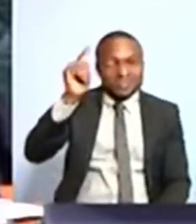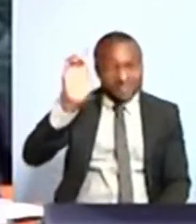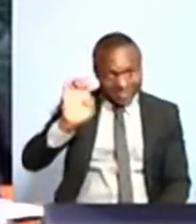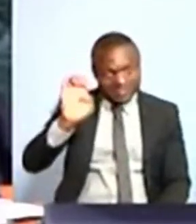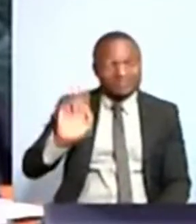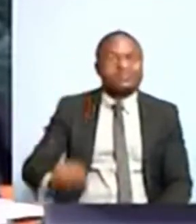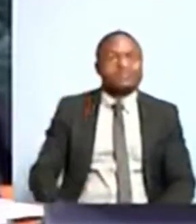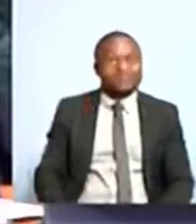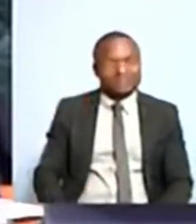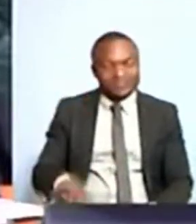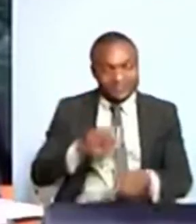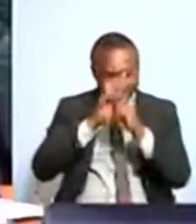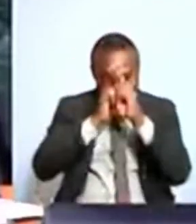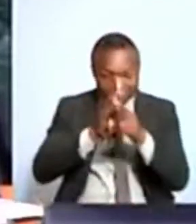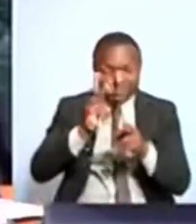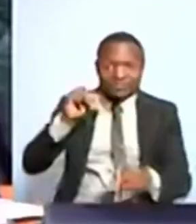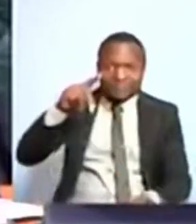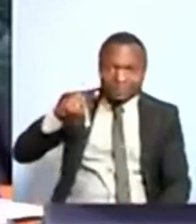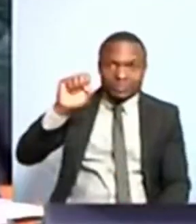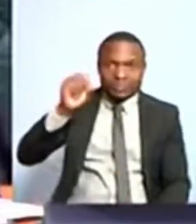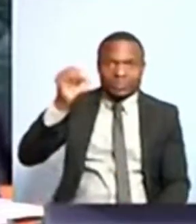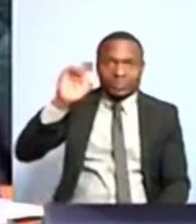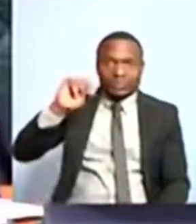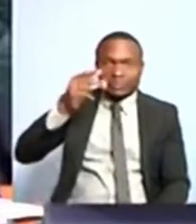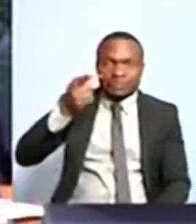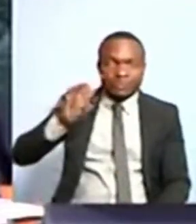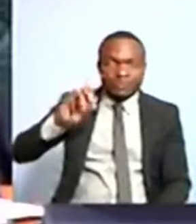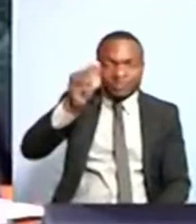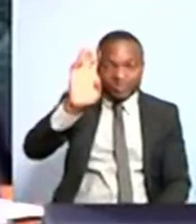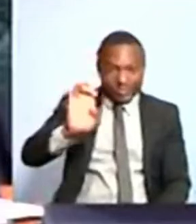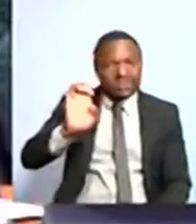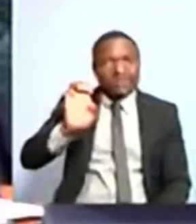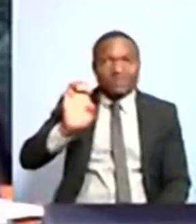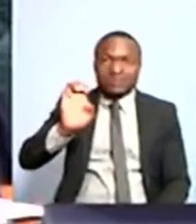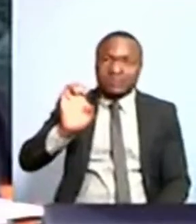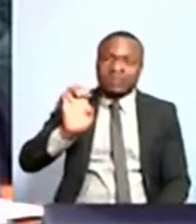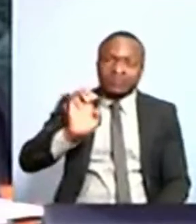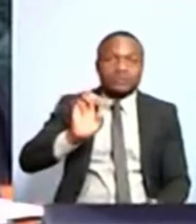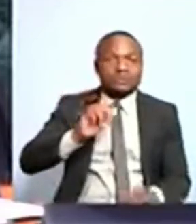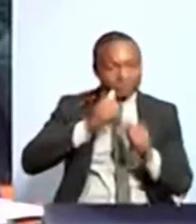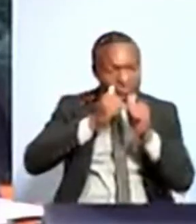So, honorable member for Sinazongwe, please stick to the report as you debate.